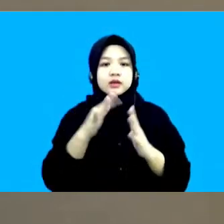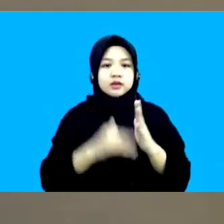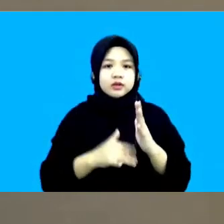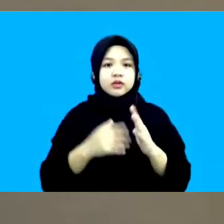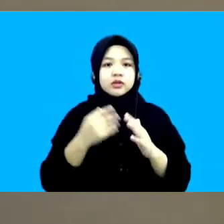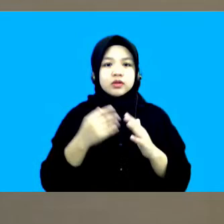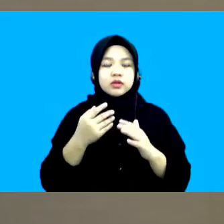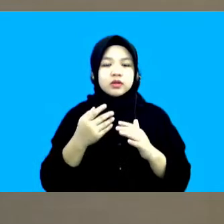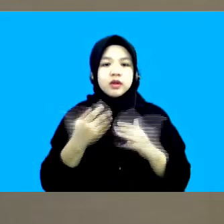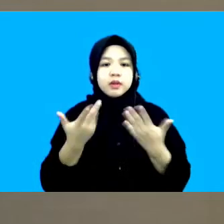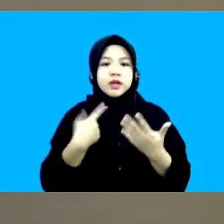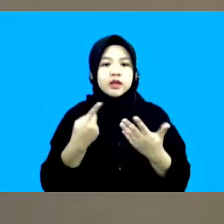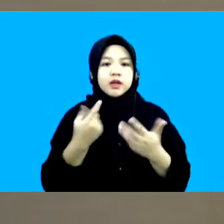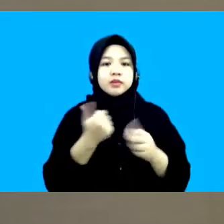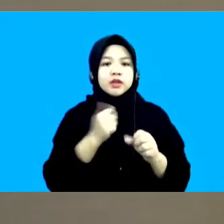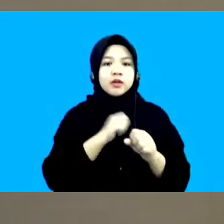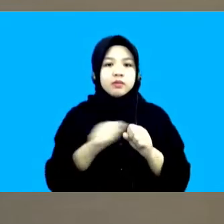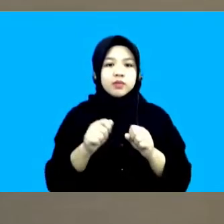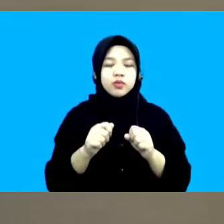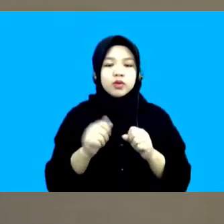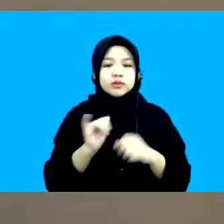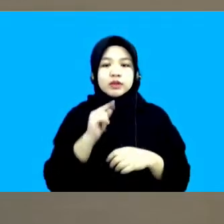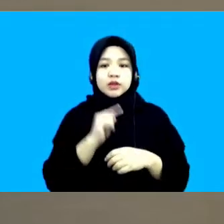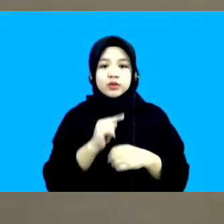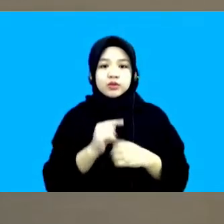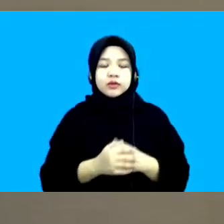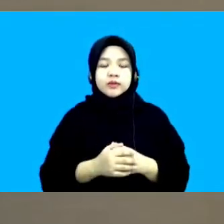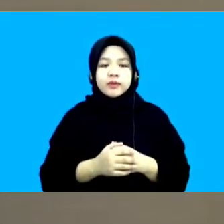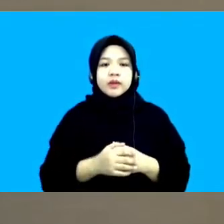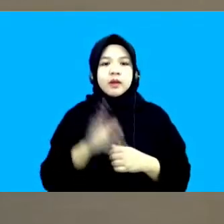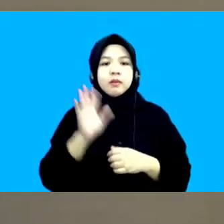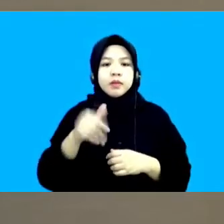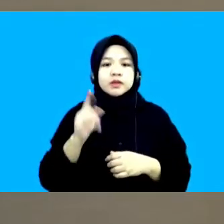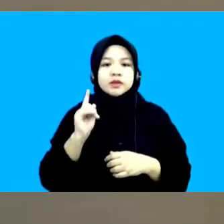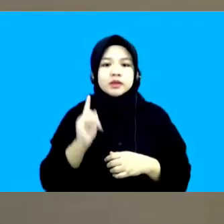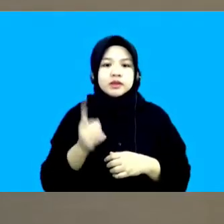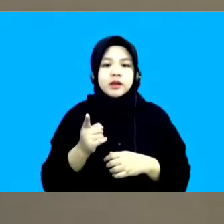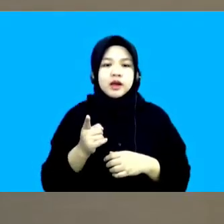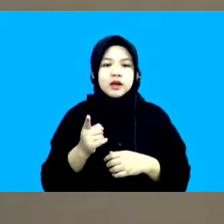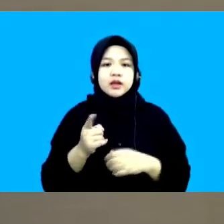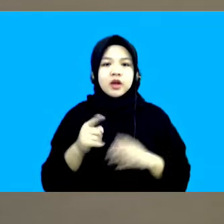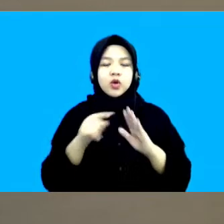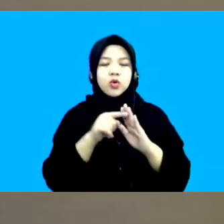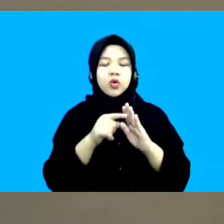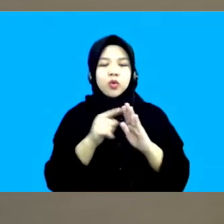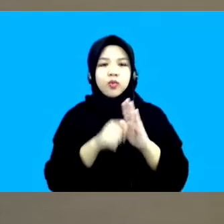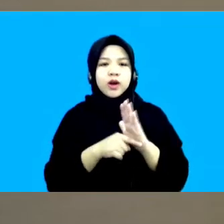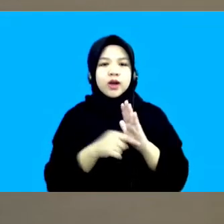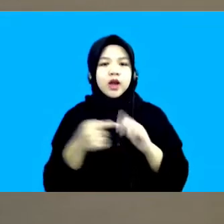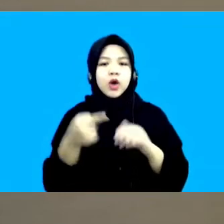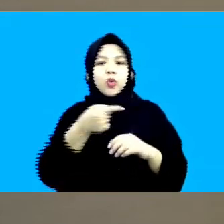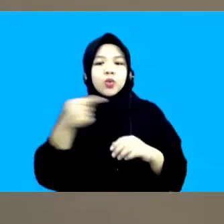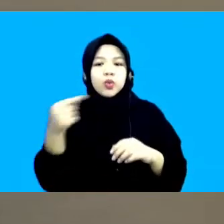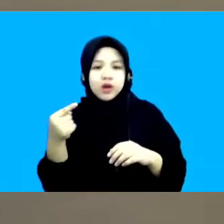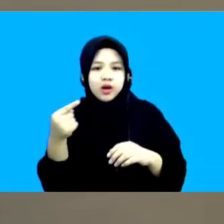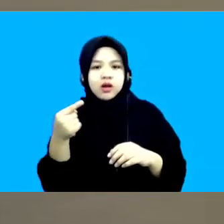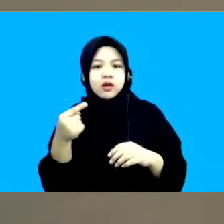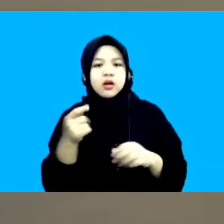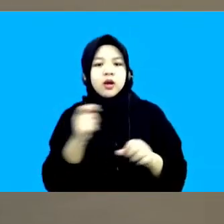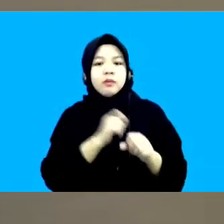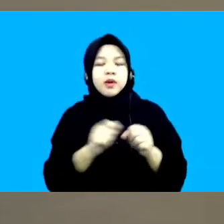poverty, in multidimensional poverty, may take some thinking about. But it's interesting how people